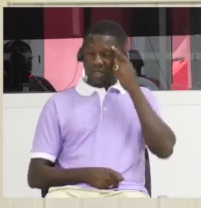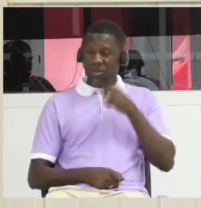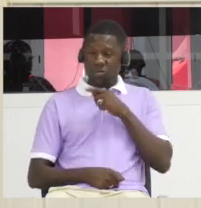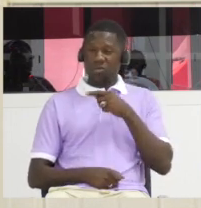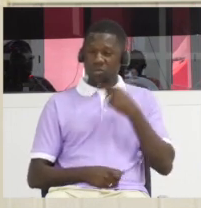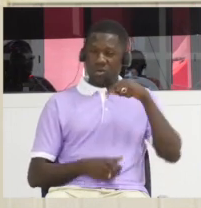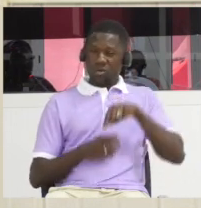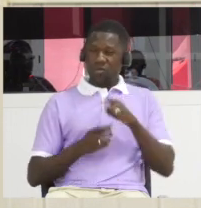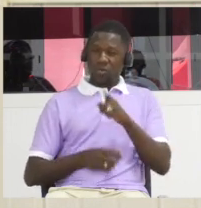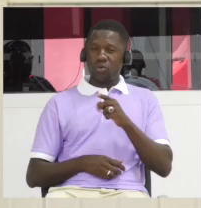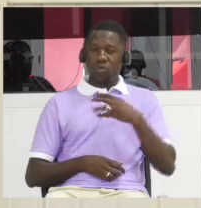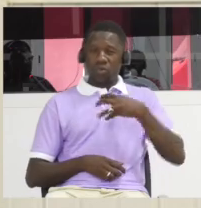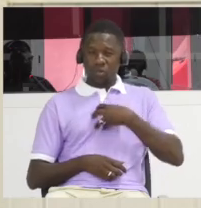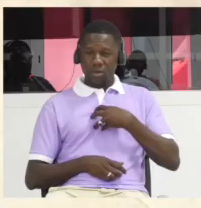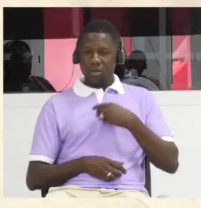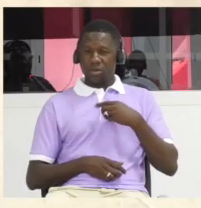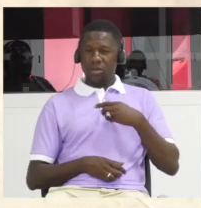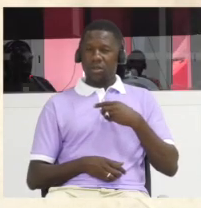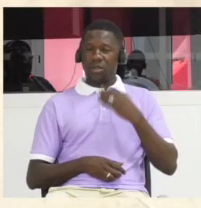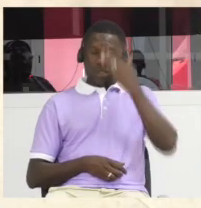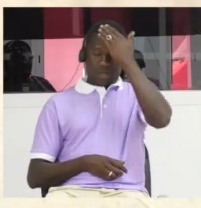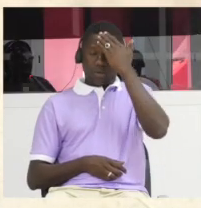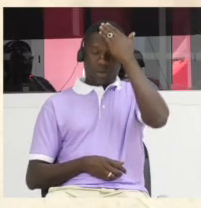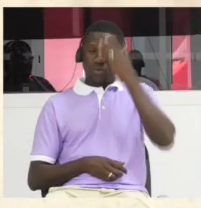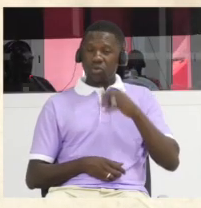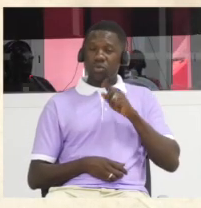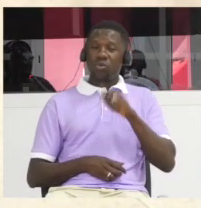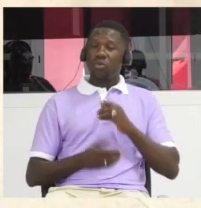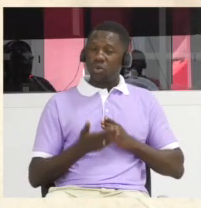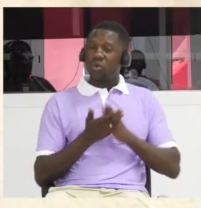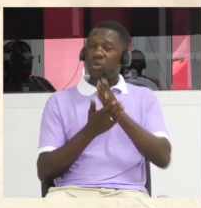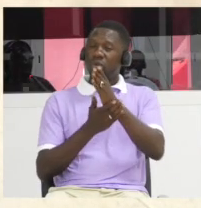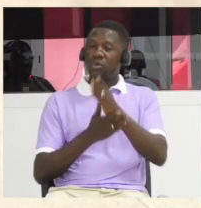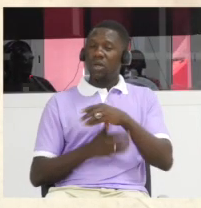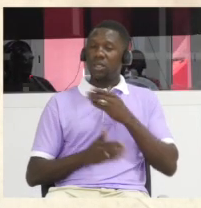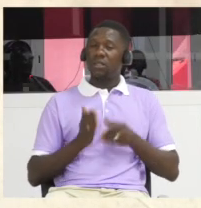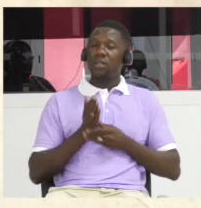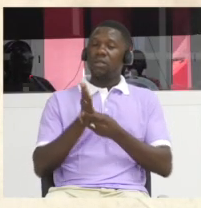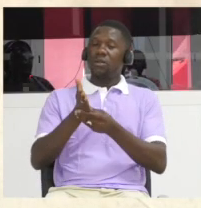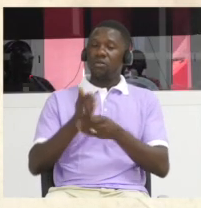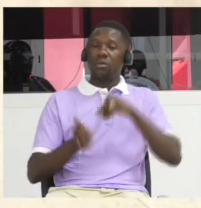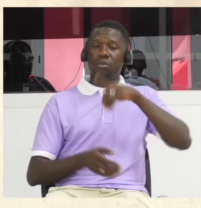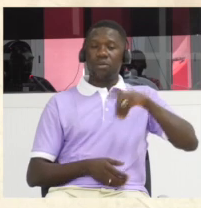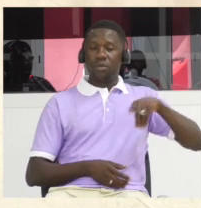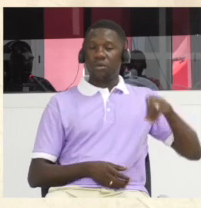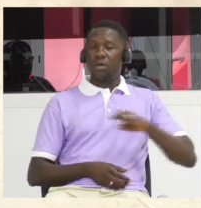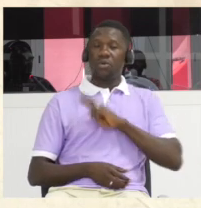know, to continue with as leader of the PPP and not to step